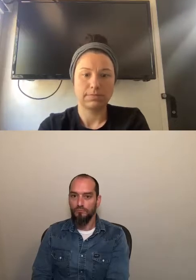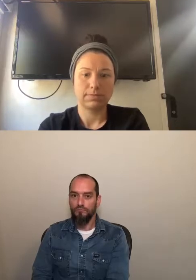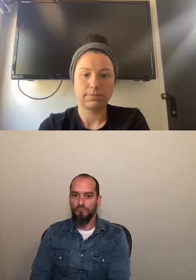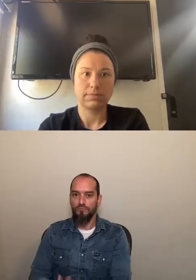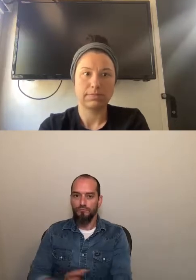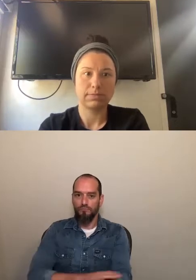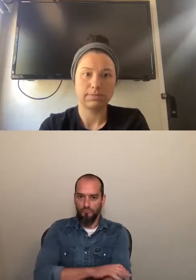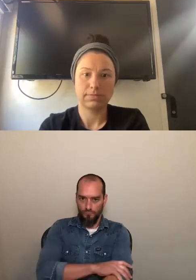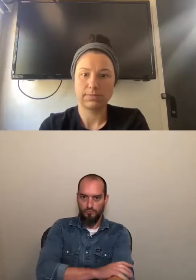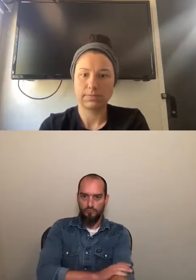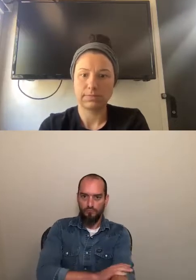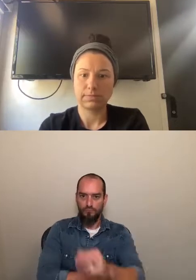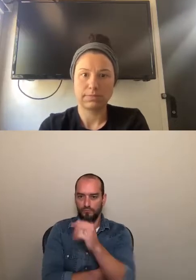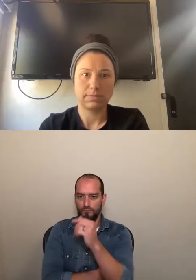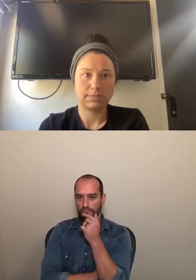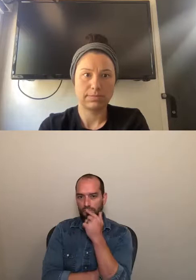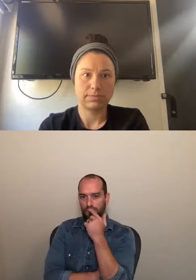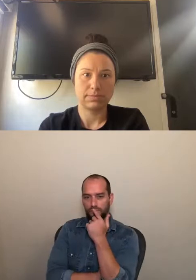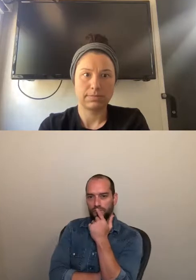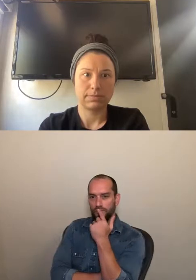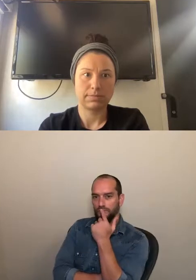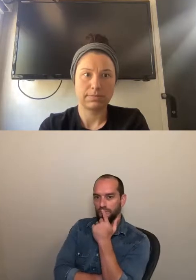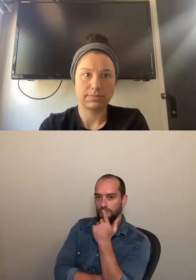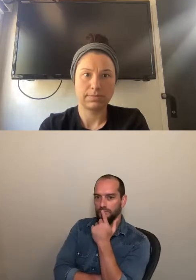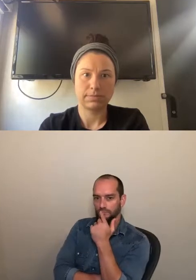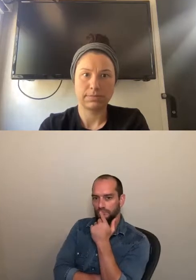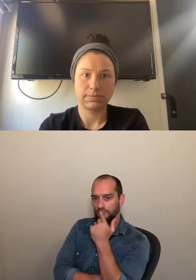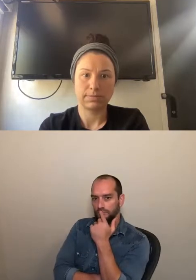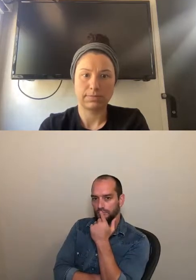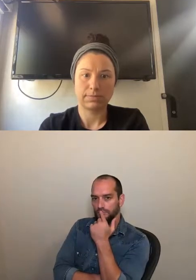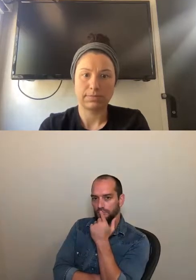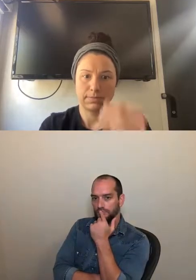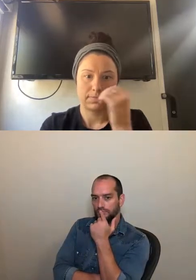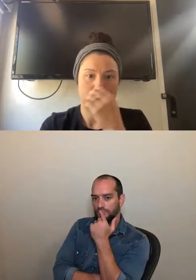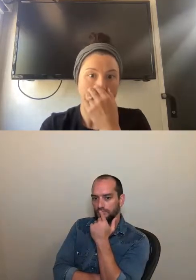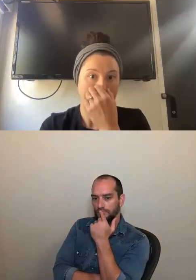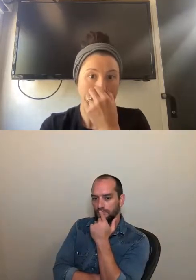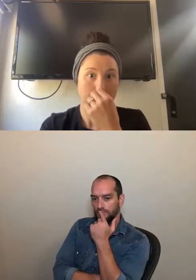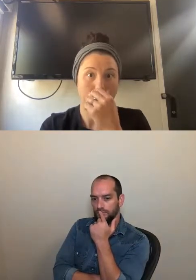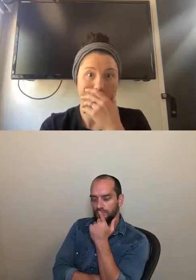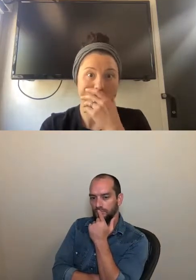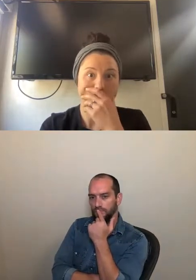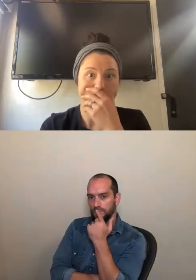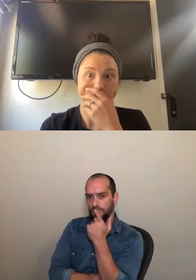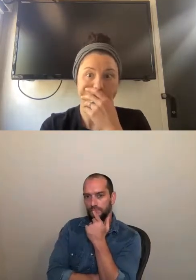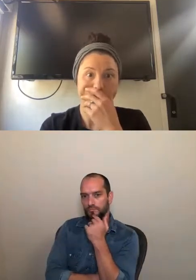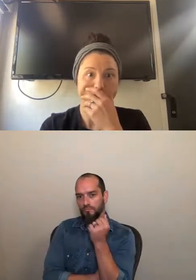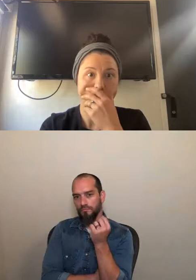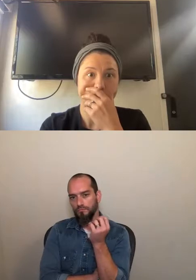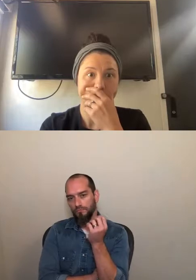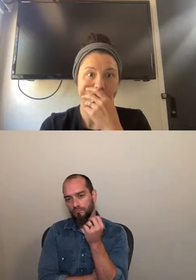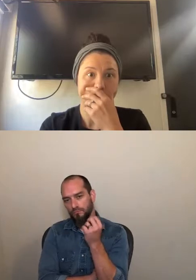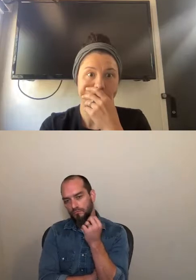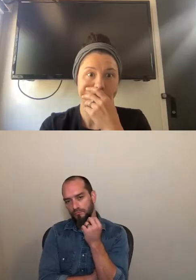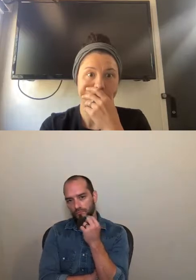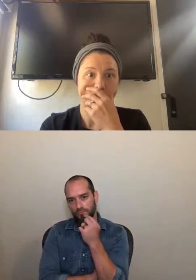properties, immunosuppressive properties, that science doesn't quite understand. And we're interested in looking to that